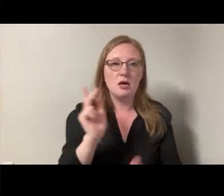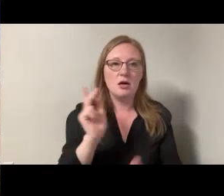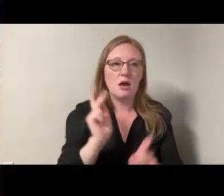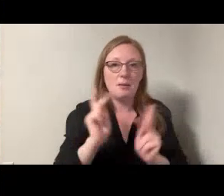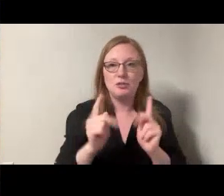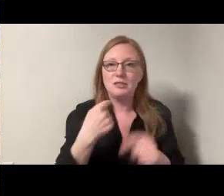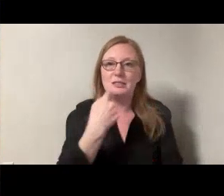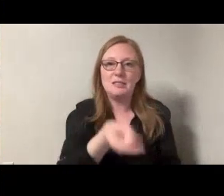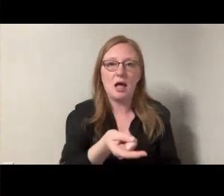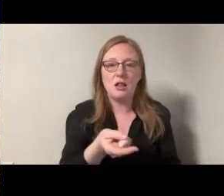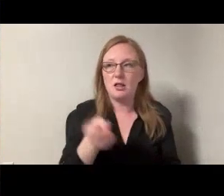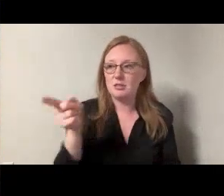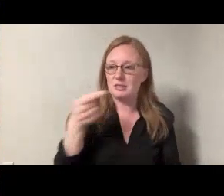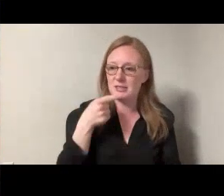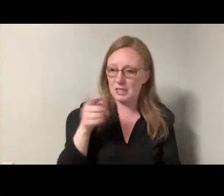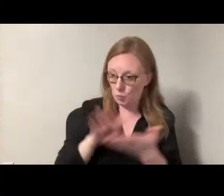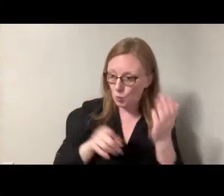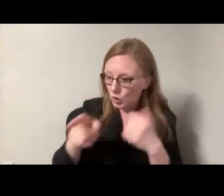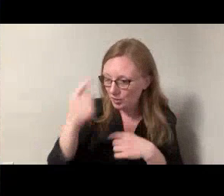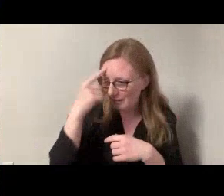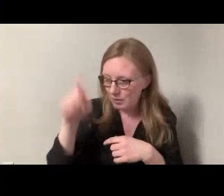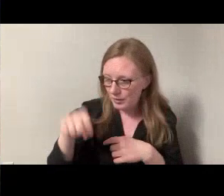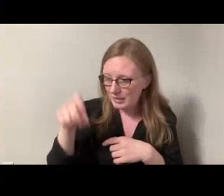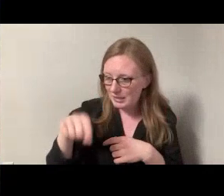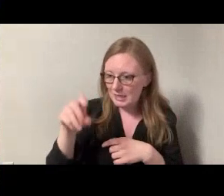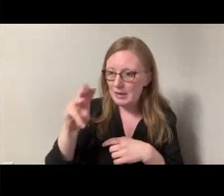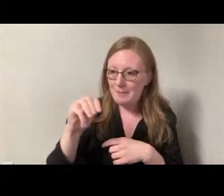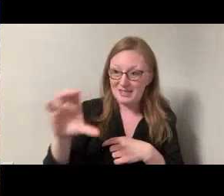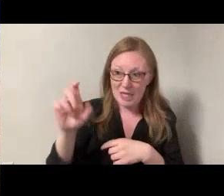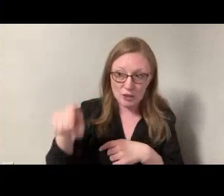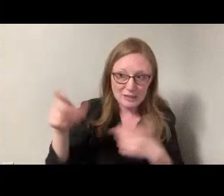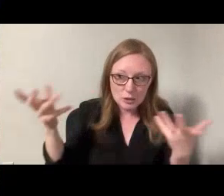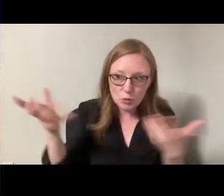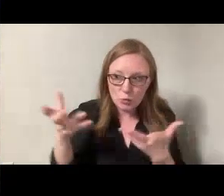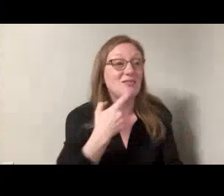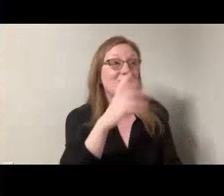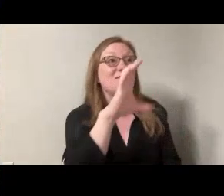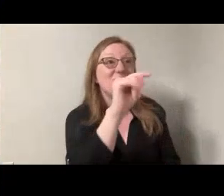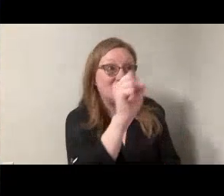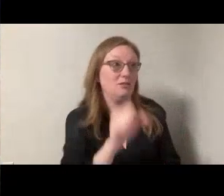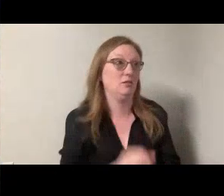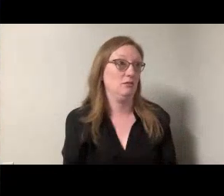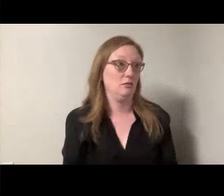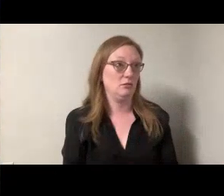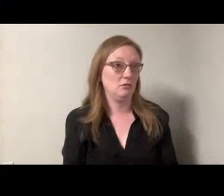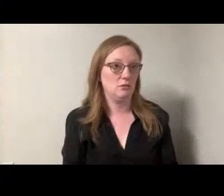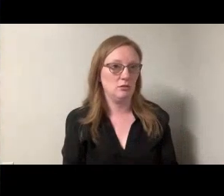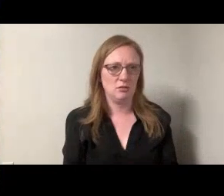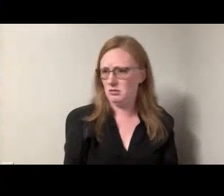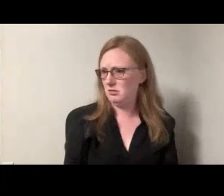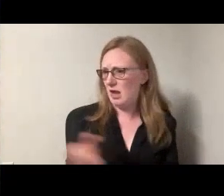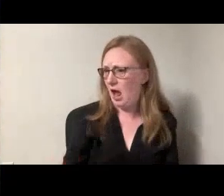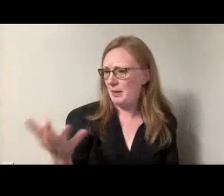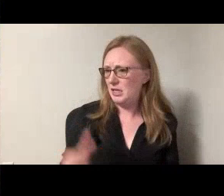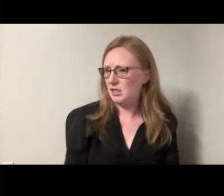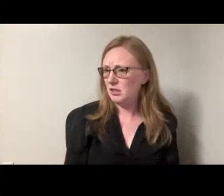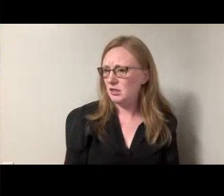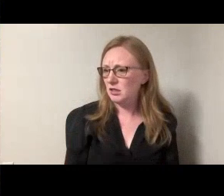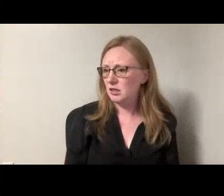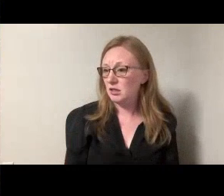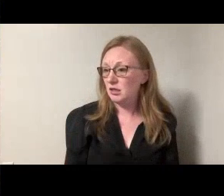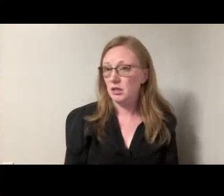he called on me and he said, what does mass care need? And I said, cots. And he said, well, how many? And